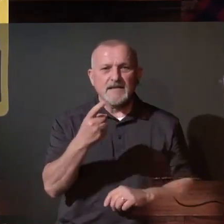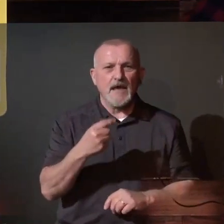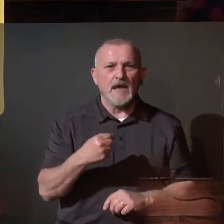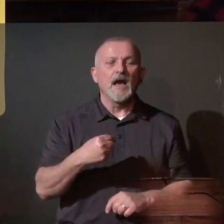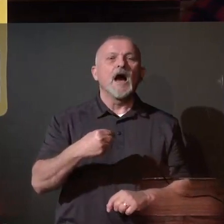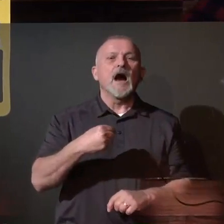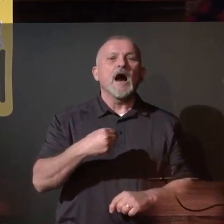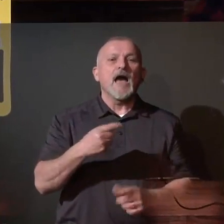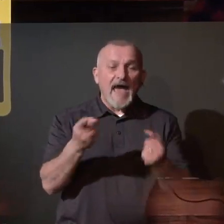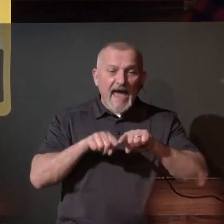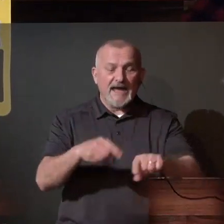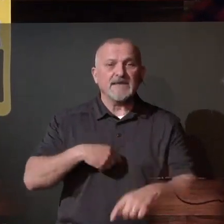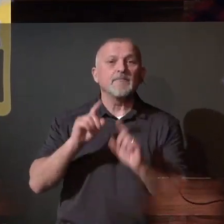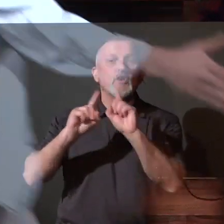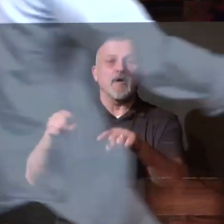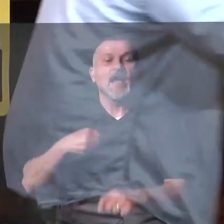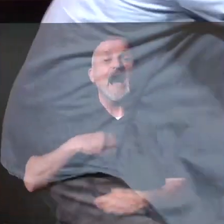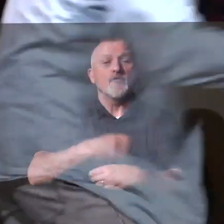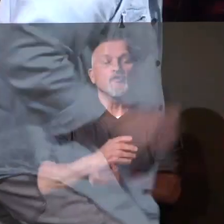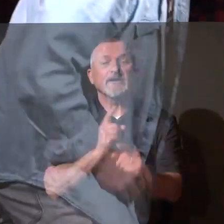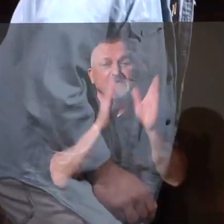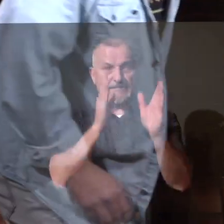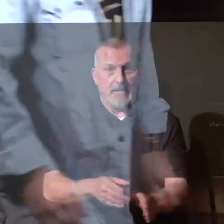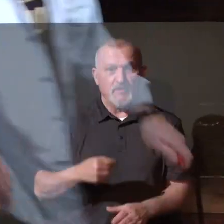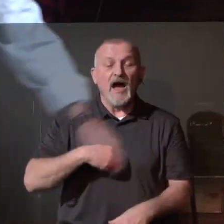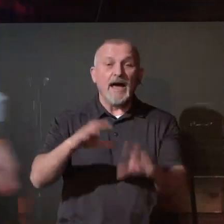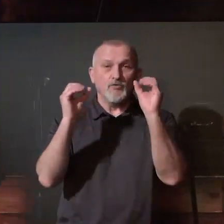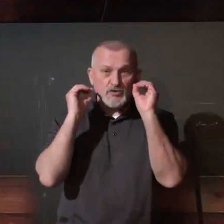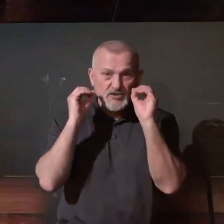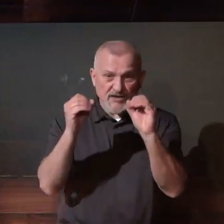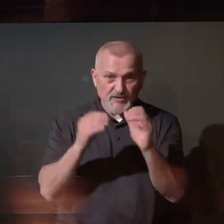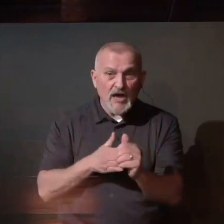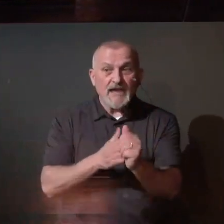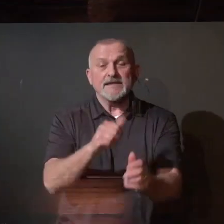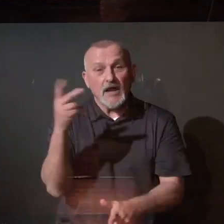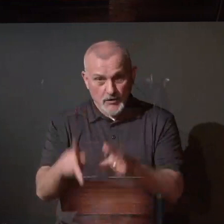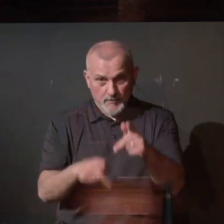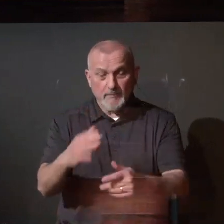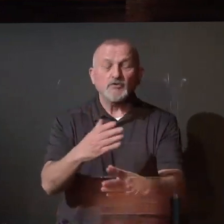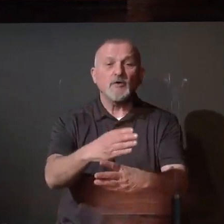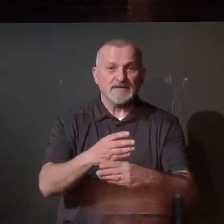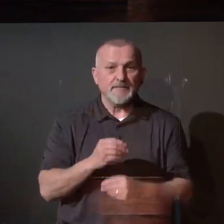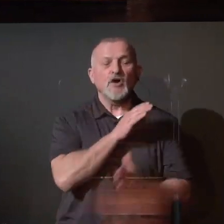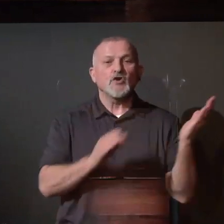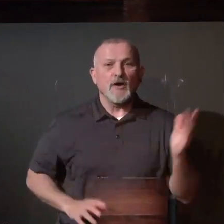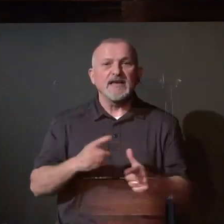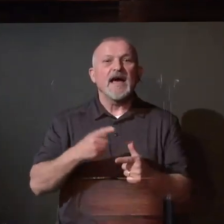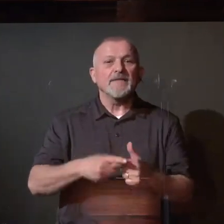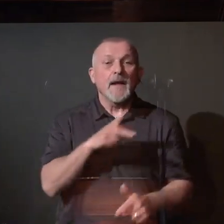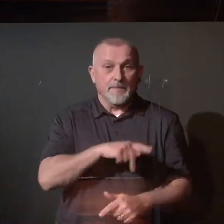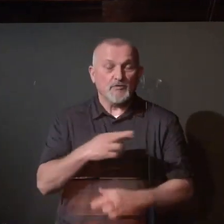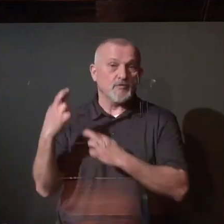going, I will disciple. I will affirm and lead them into relationship with Christ. Then I will take the personal responsibility